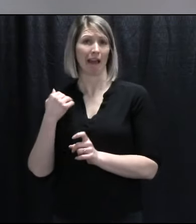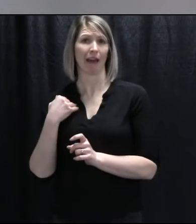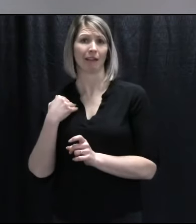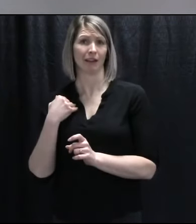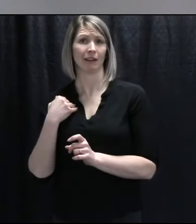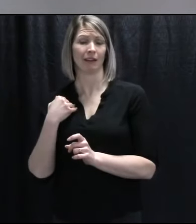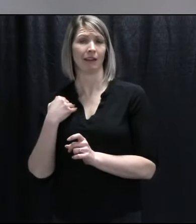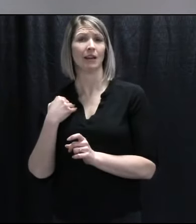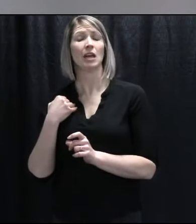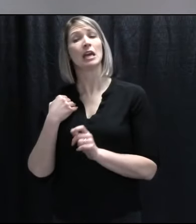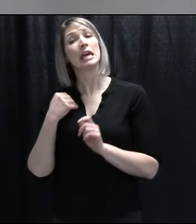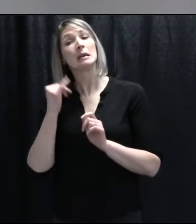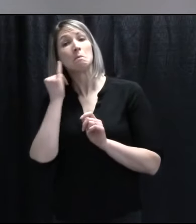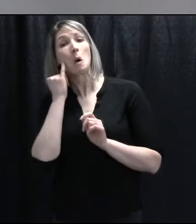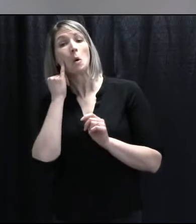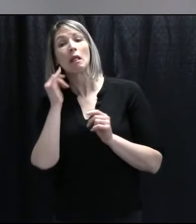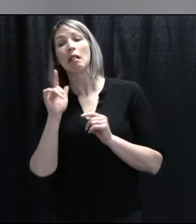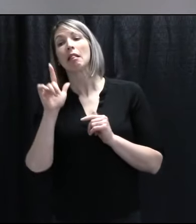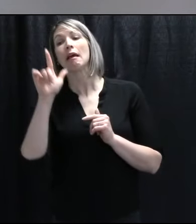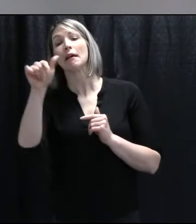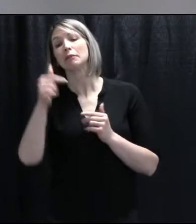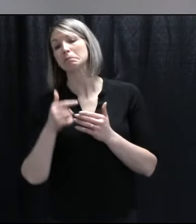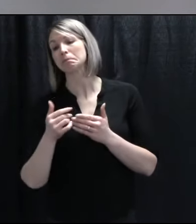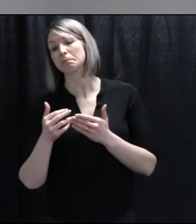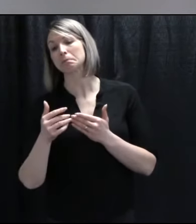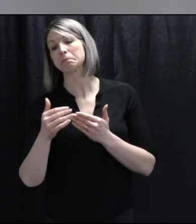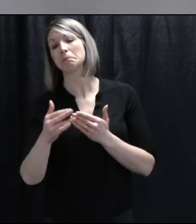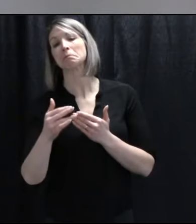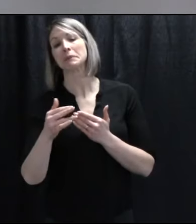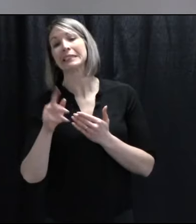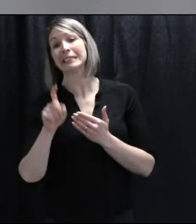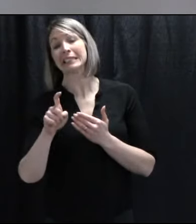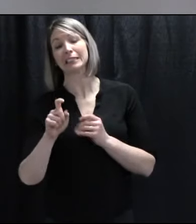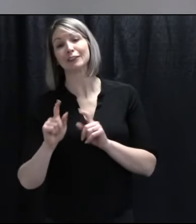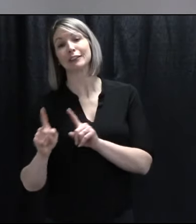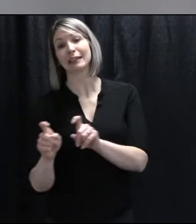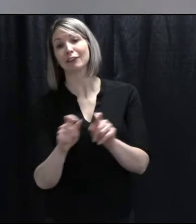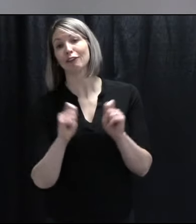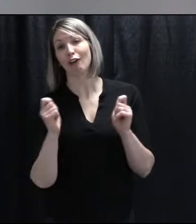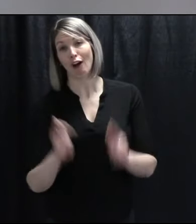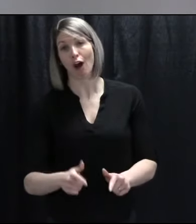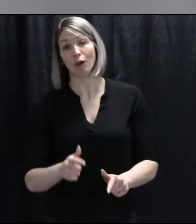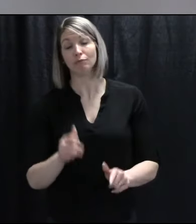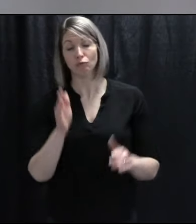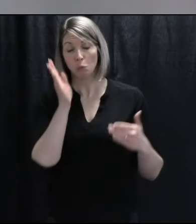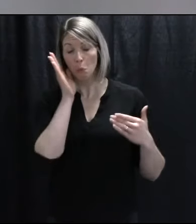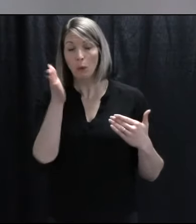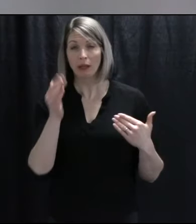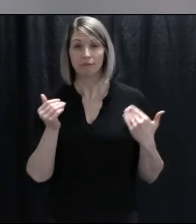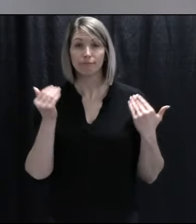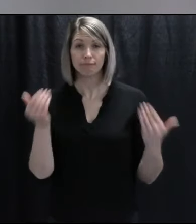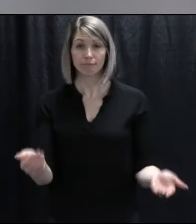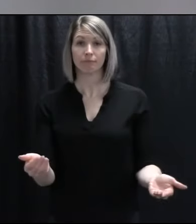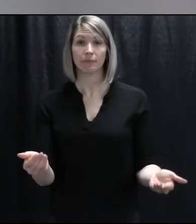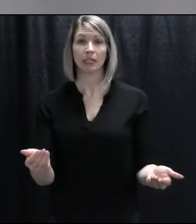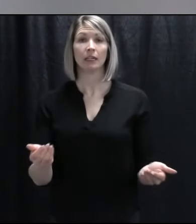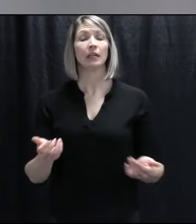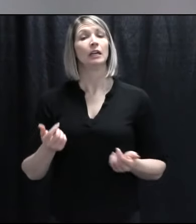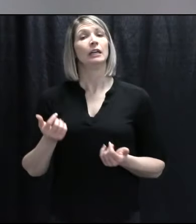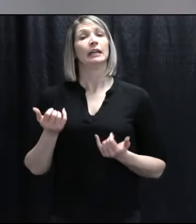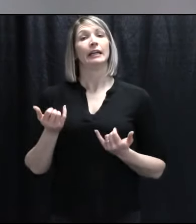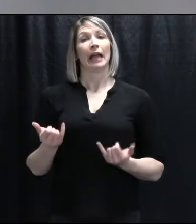demand from a need for increased testing. We currently have a reasonable supply of